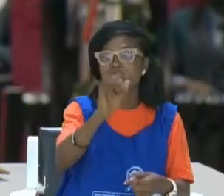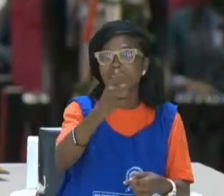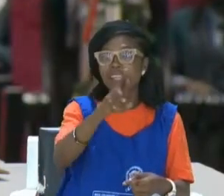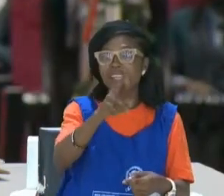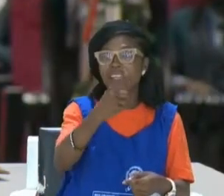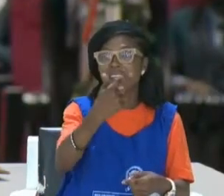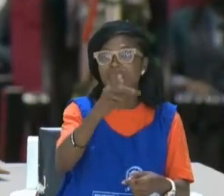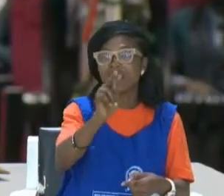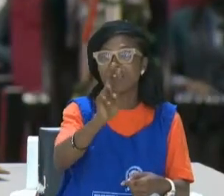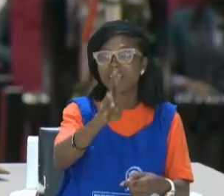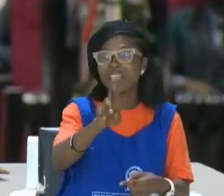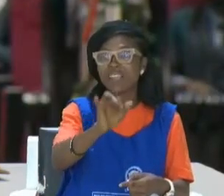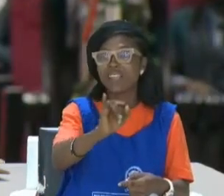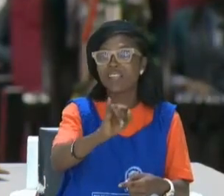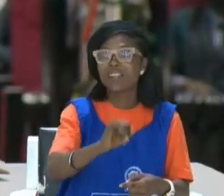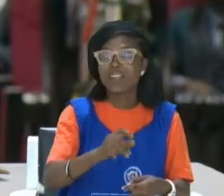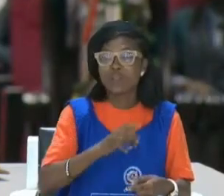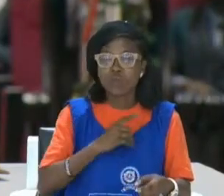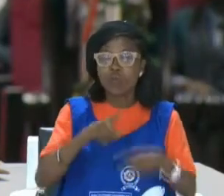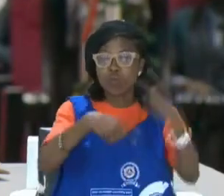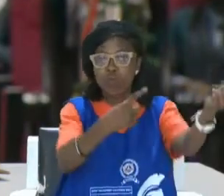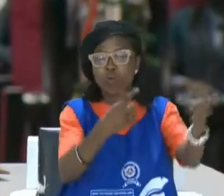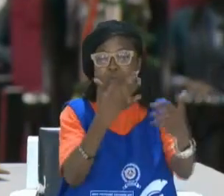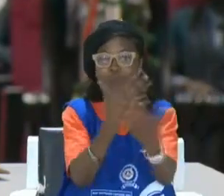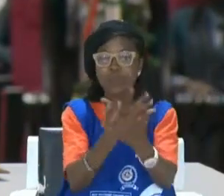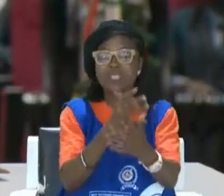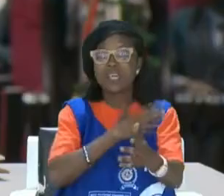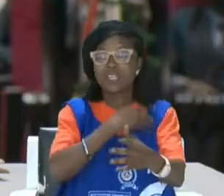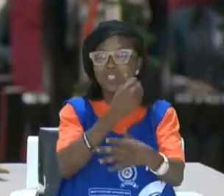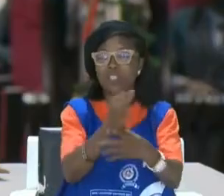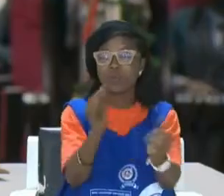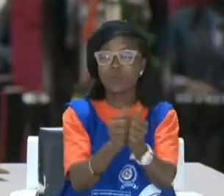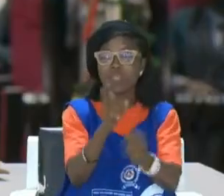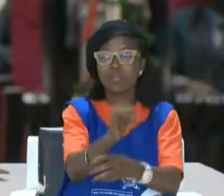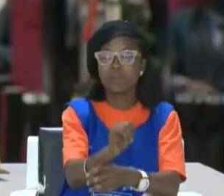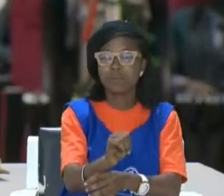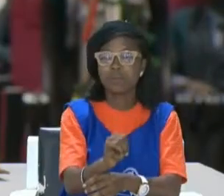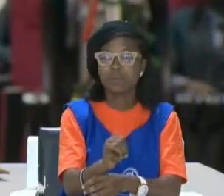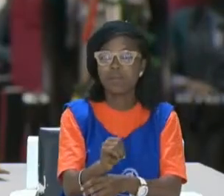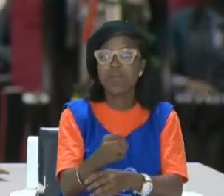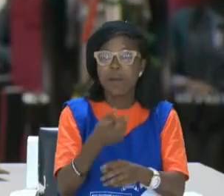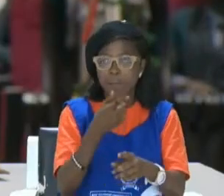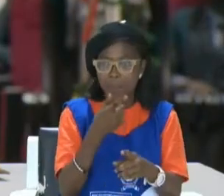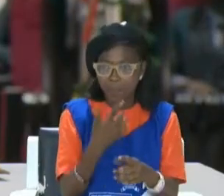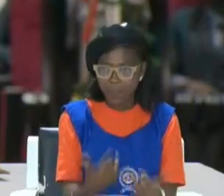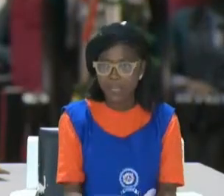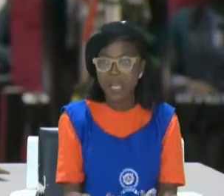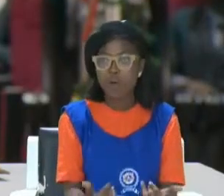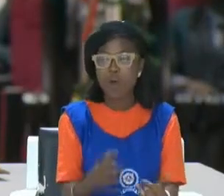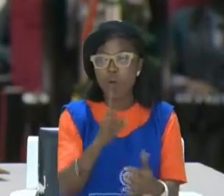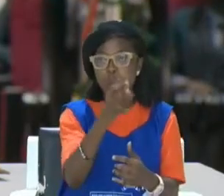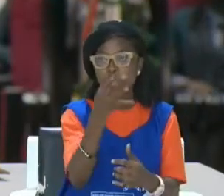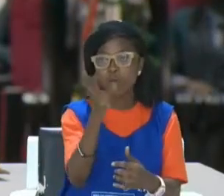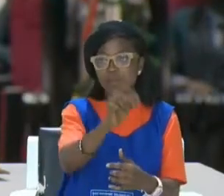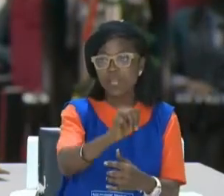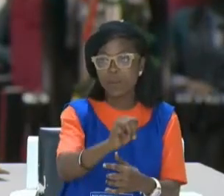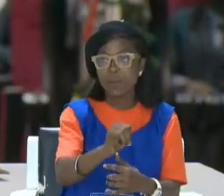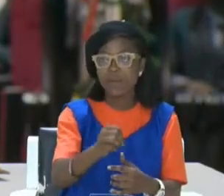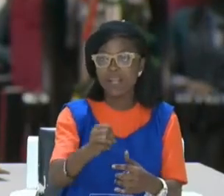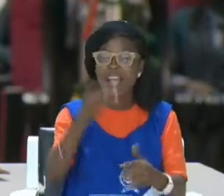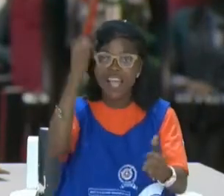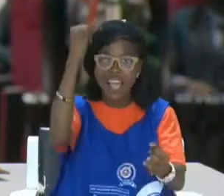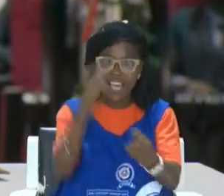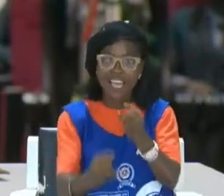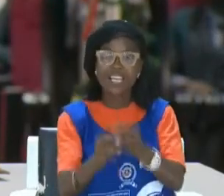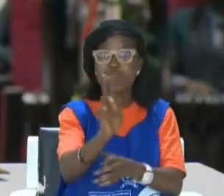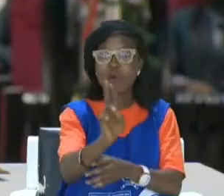to go and share with them the gospel of the Lord Jesus Christ. Now, one of them ended up